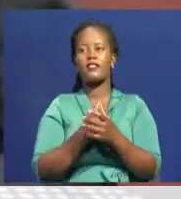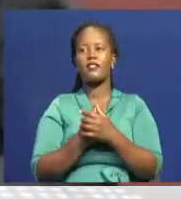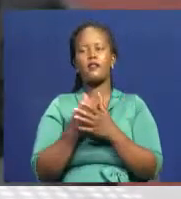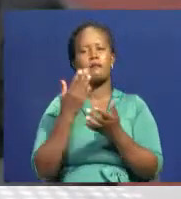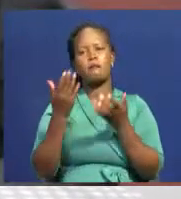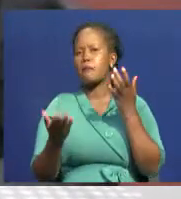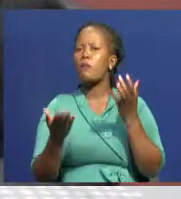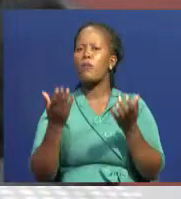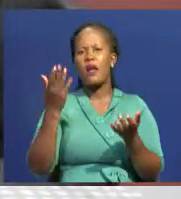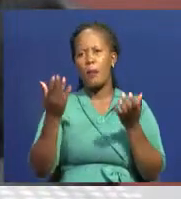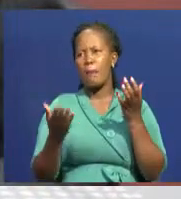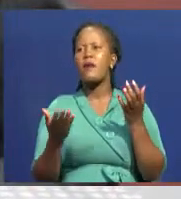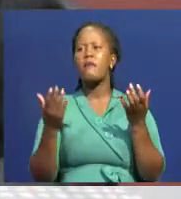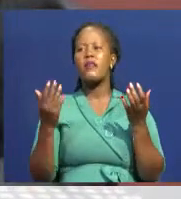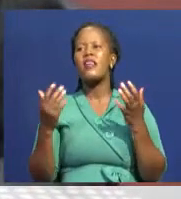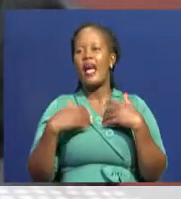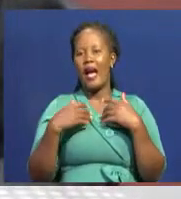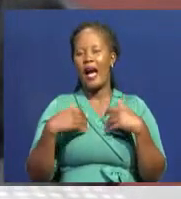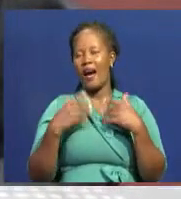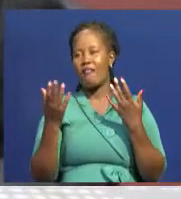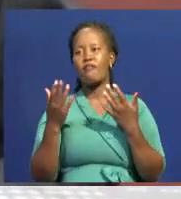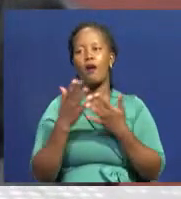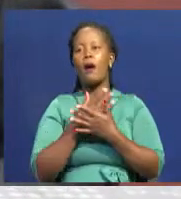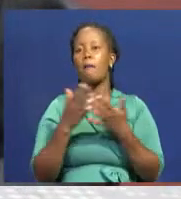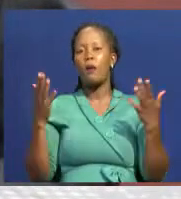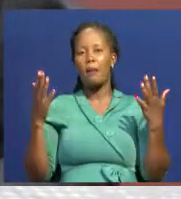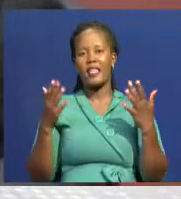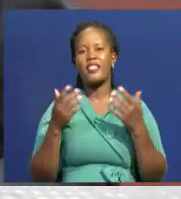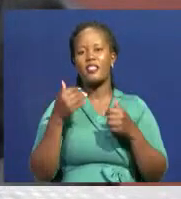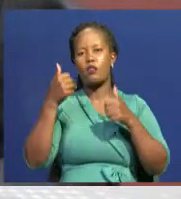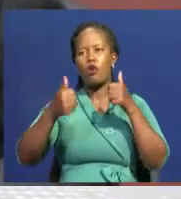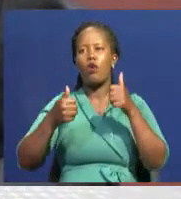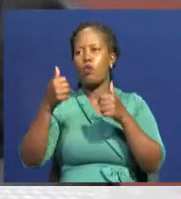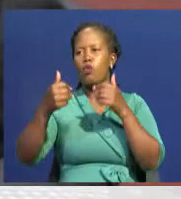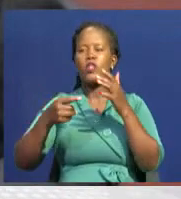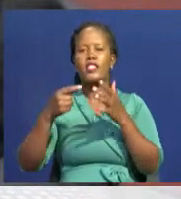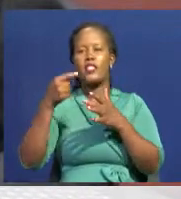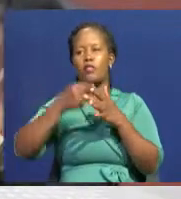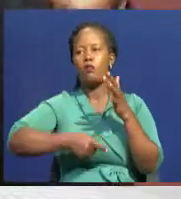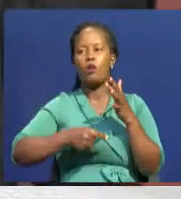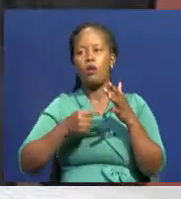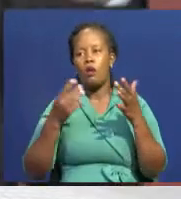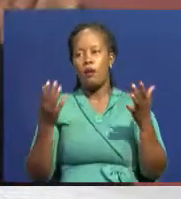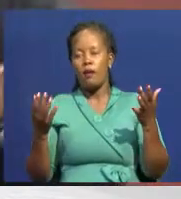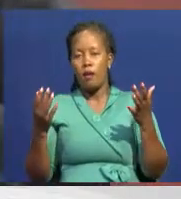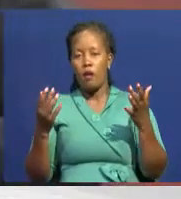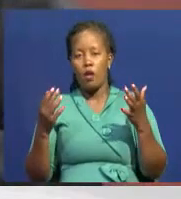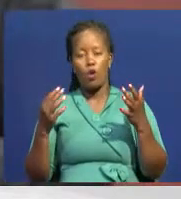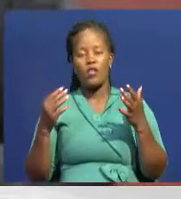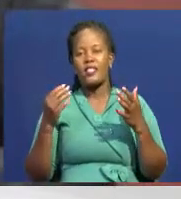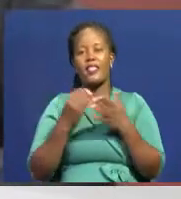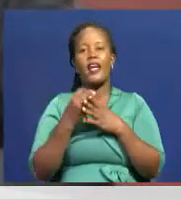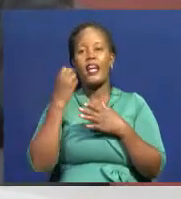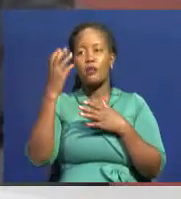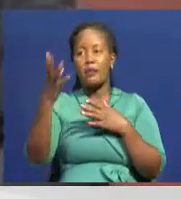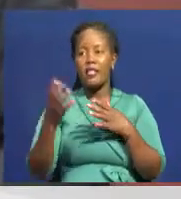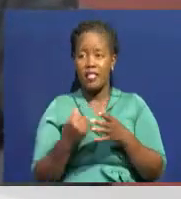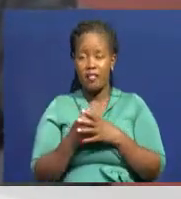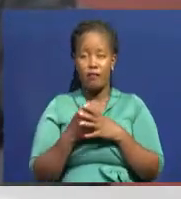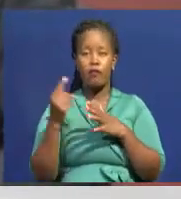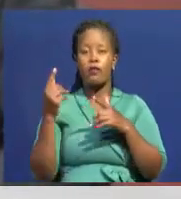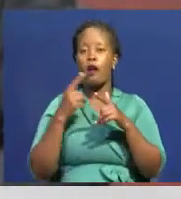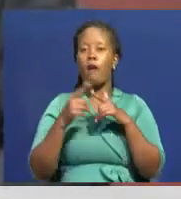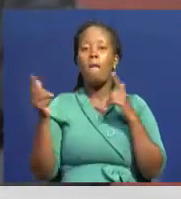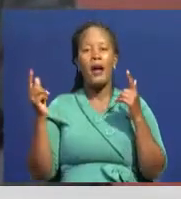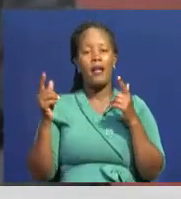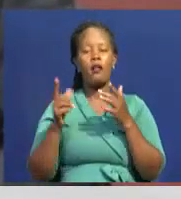may have an item that is, its cost is, you term it high, but in the long term,